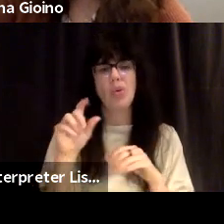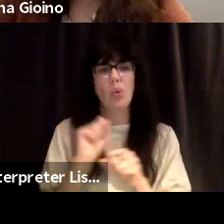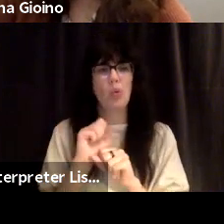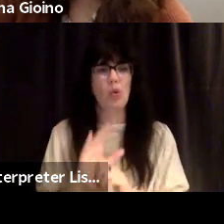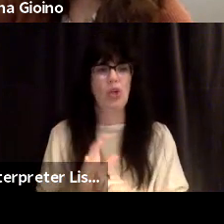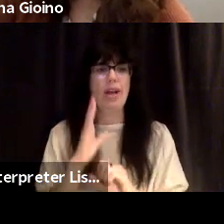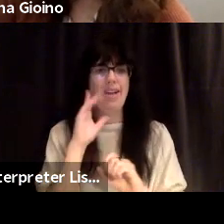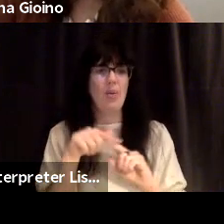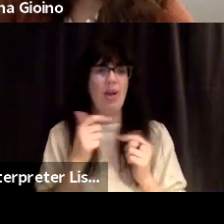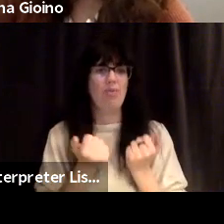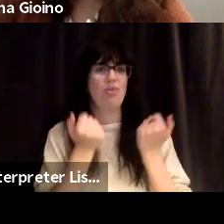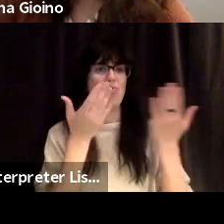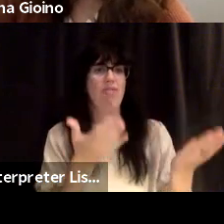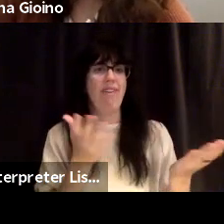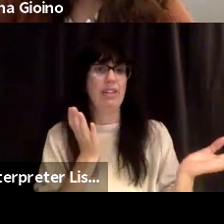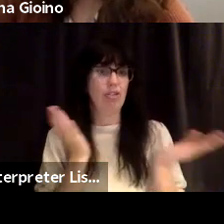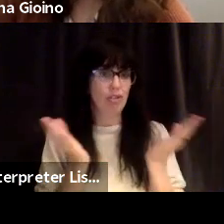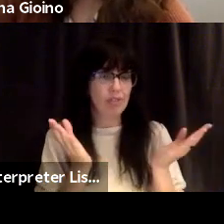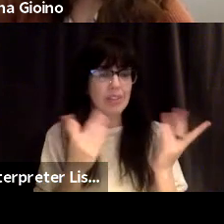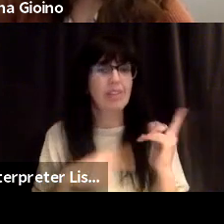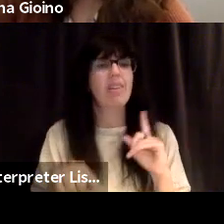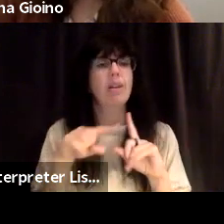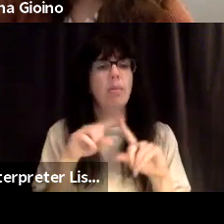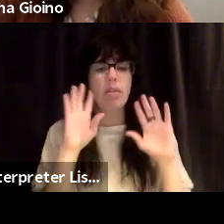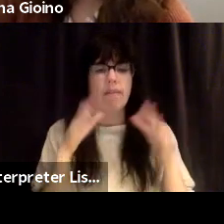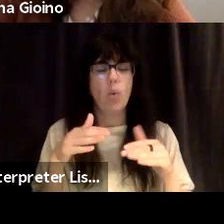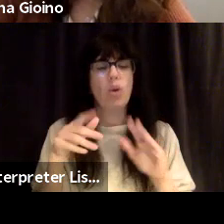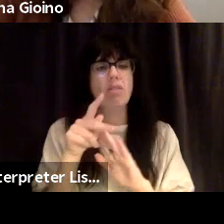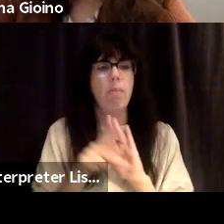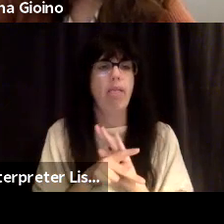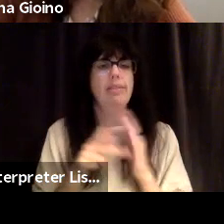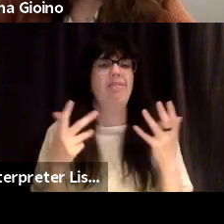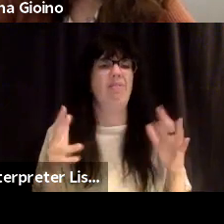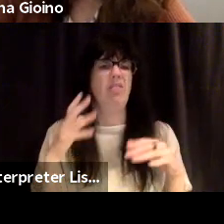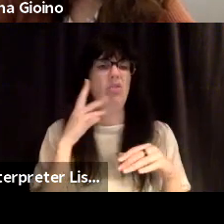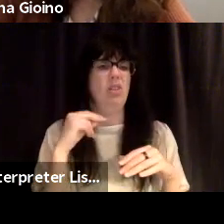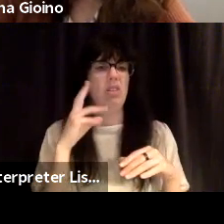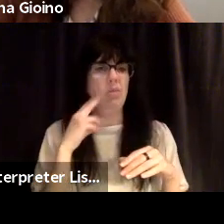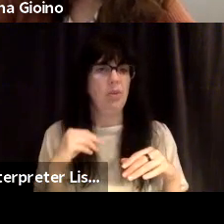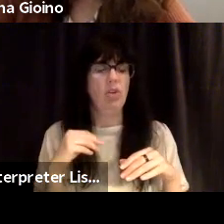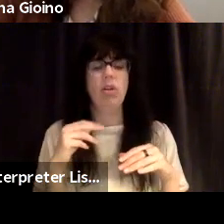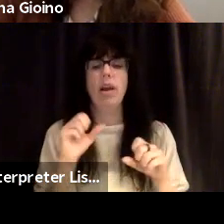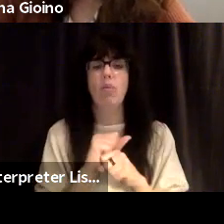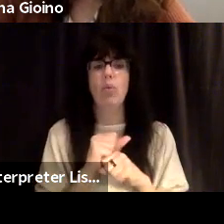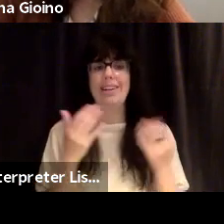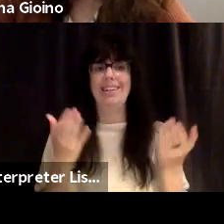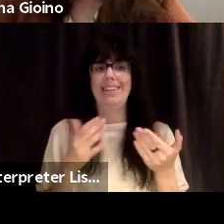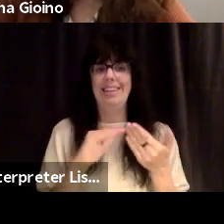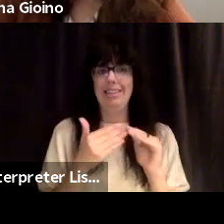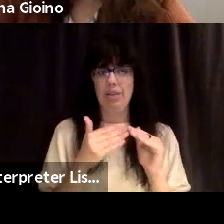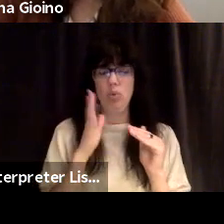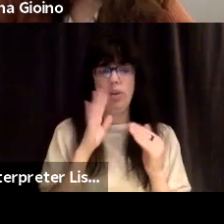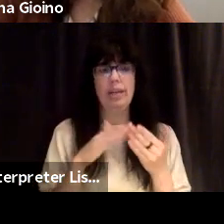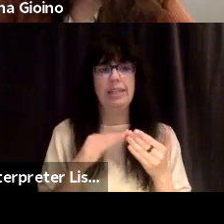how to provide constituent services, and I also know how to work on policy because I have done that as well. I've worked on stuff here in the community. I have worked on stuff